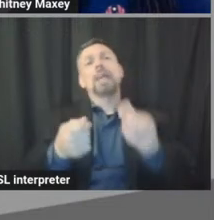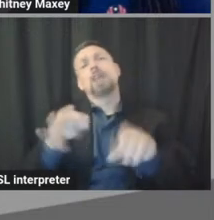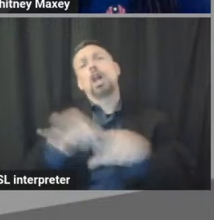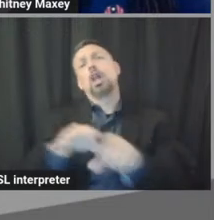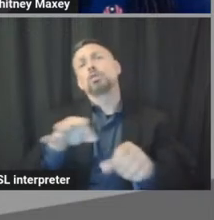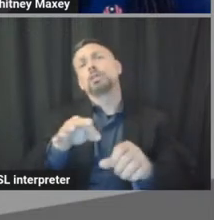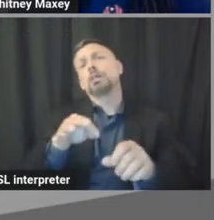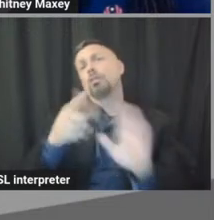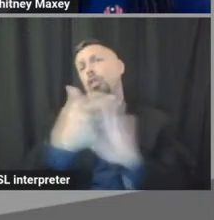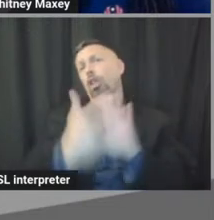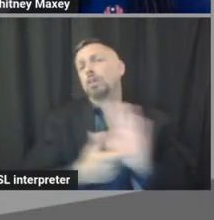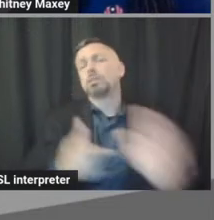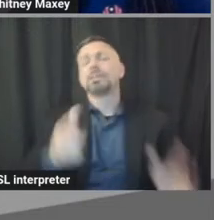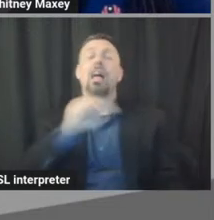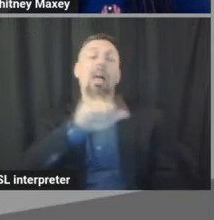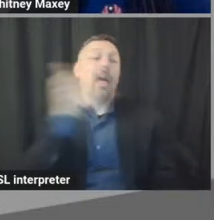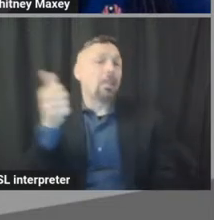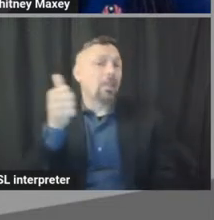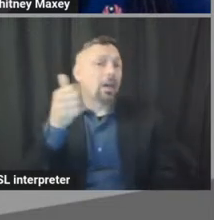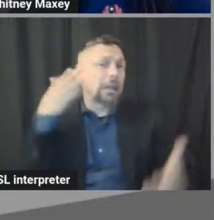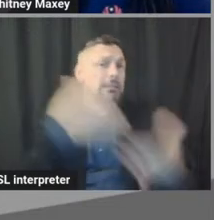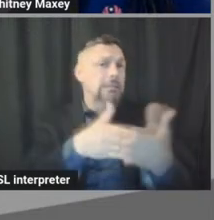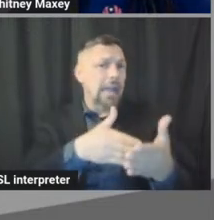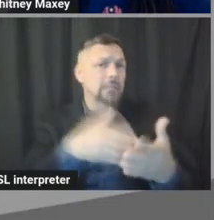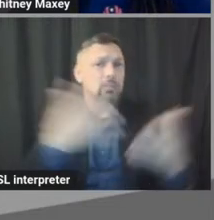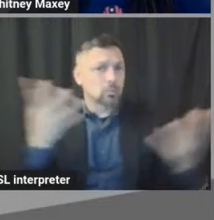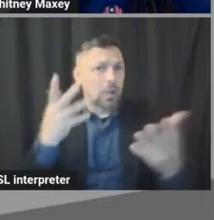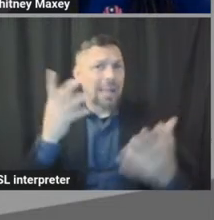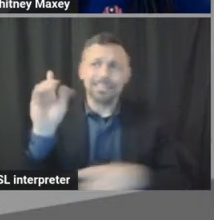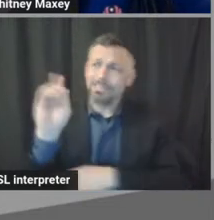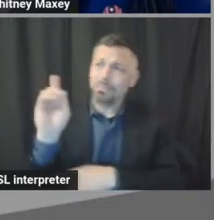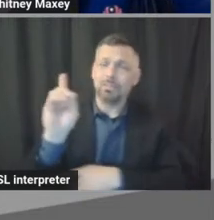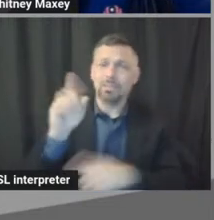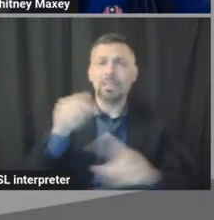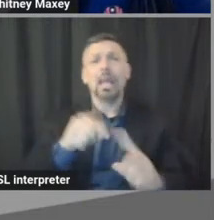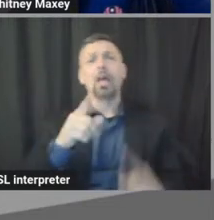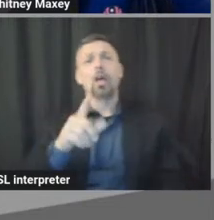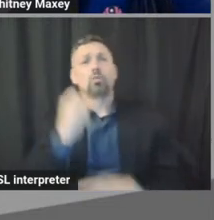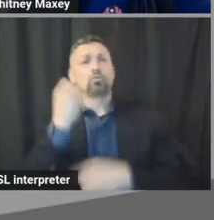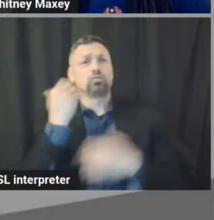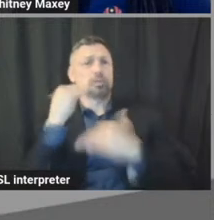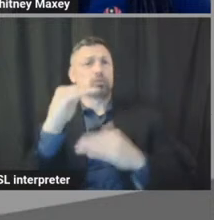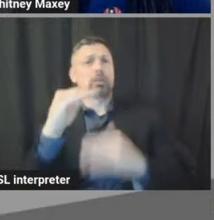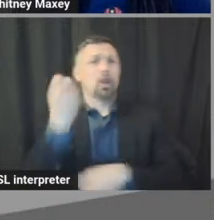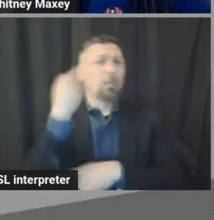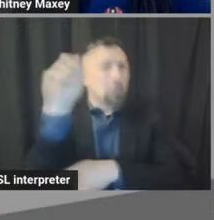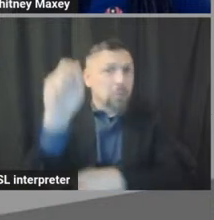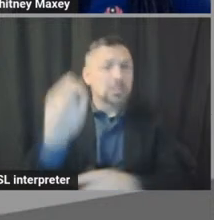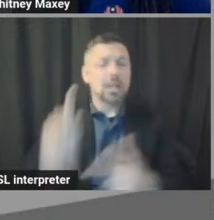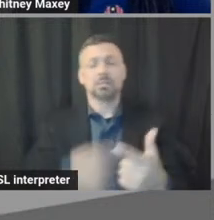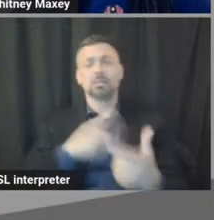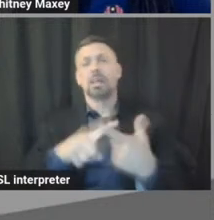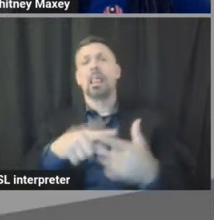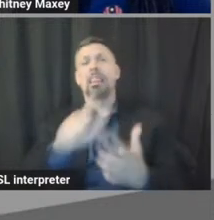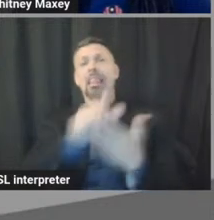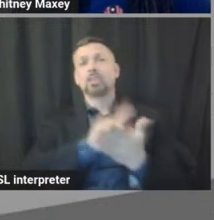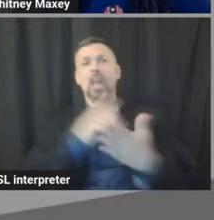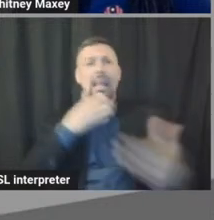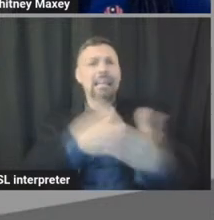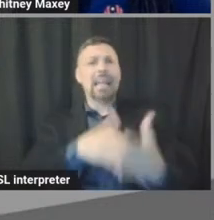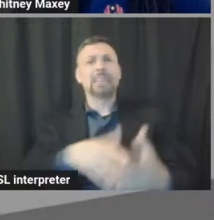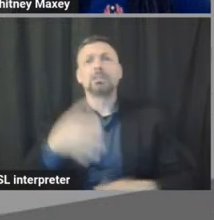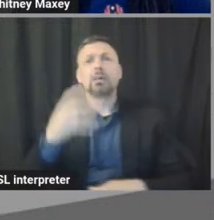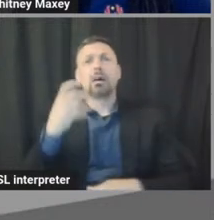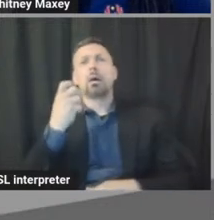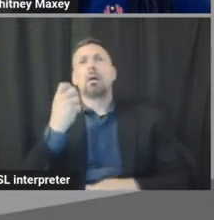attacks on our democracy include restrictions on protests, legislation against boycotts, book